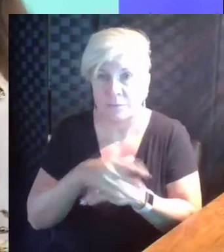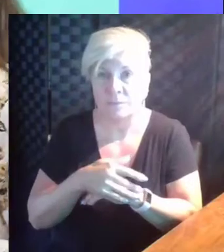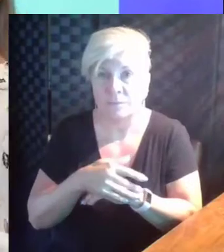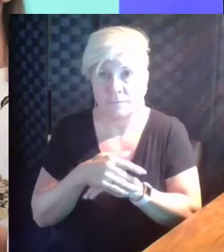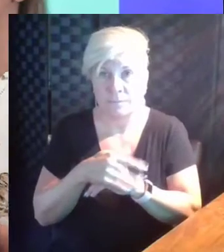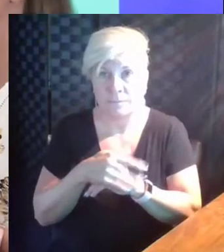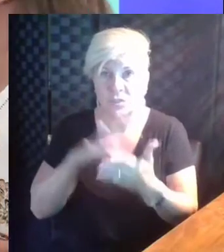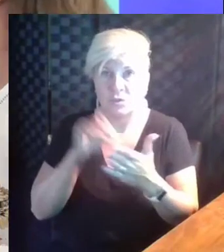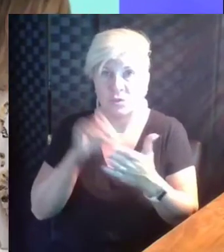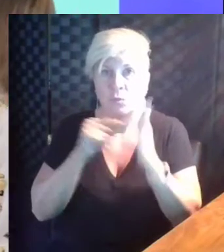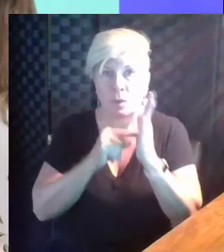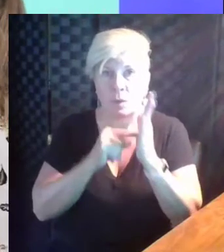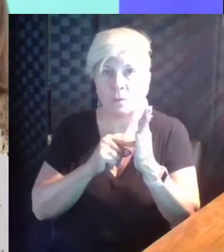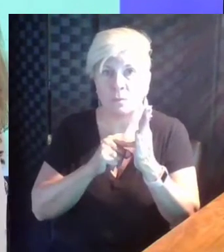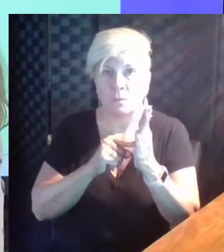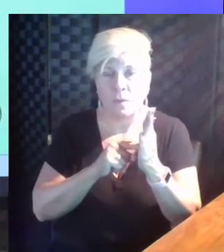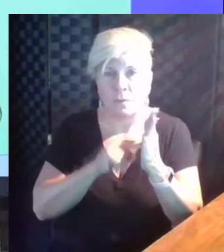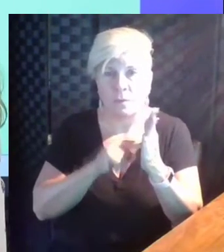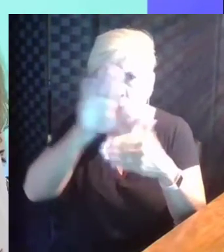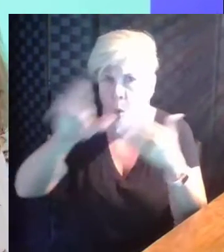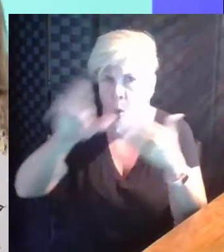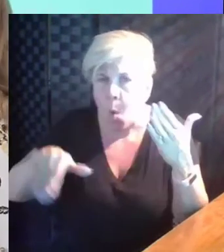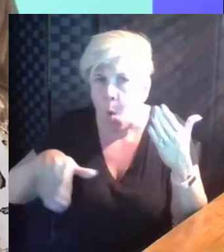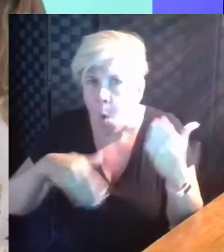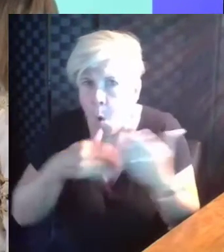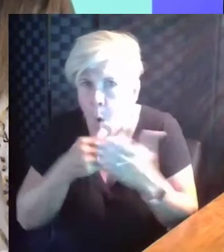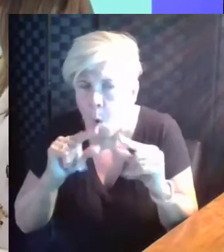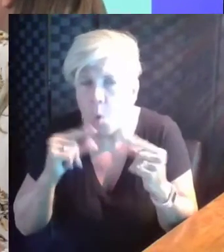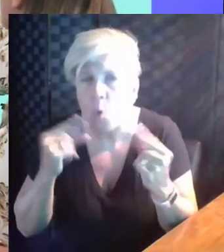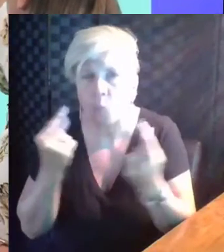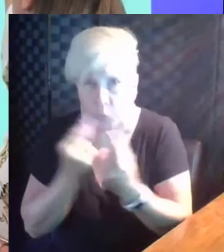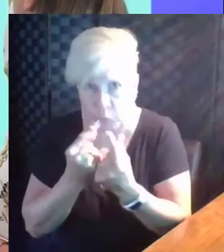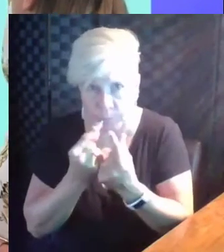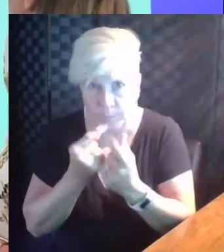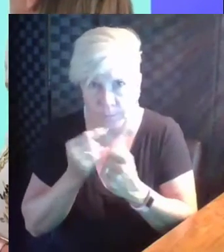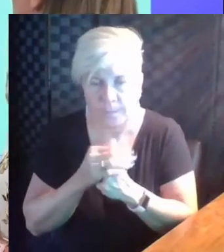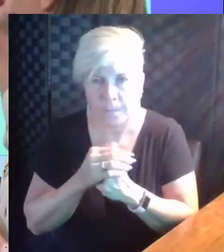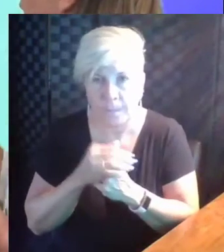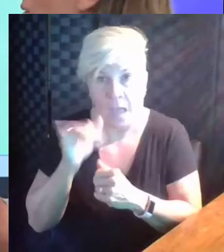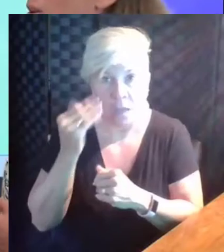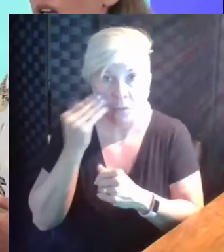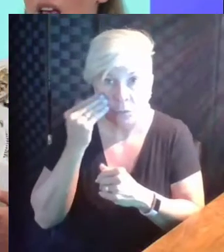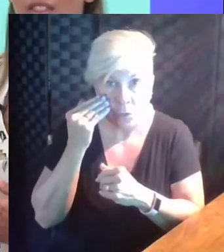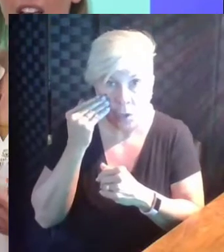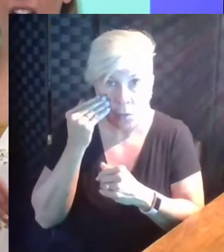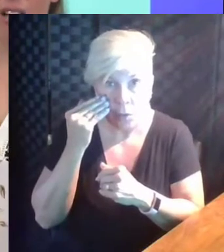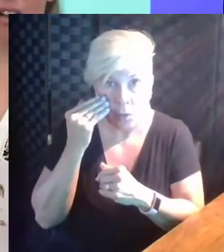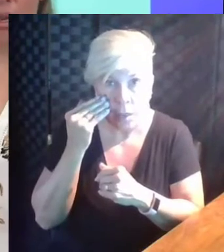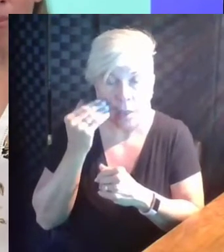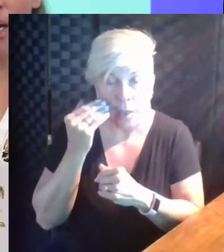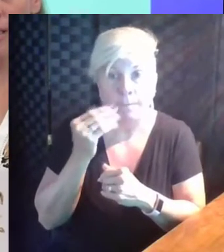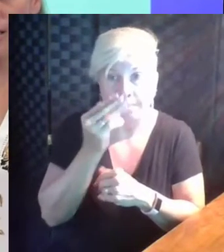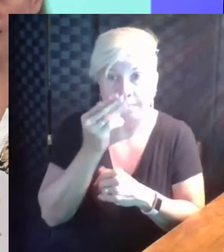453 students represents this whole group. Well, I also know that on